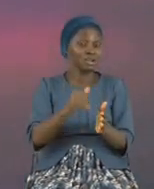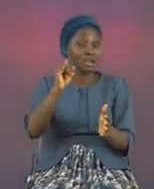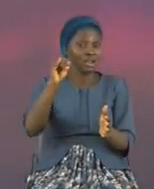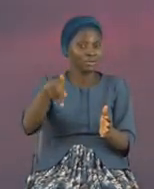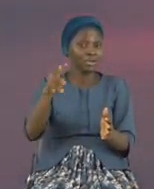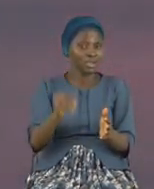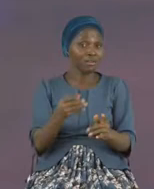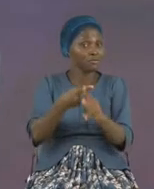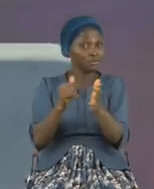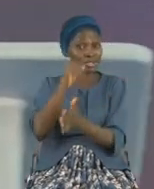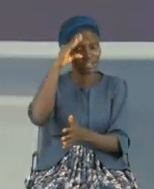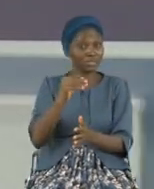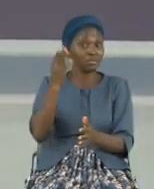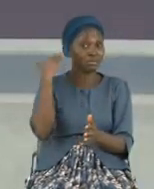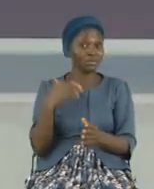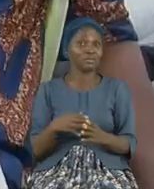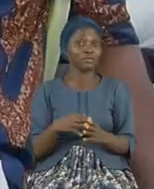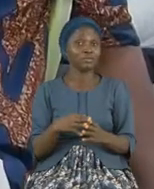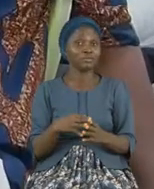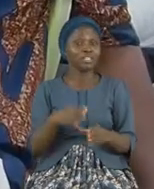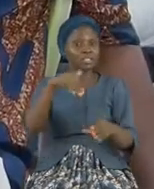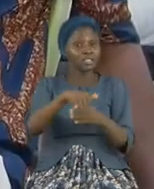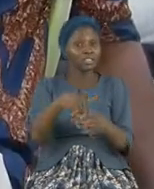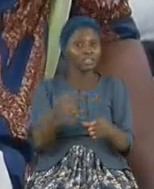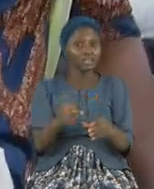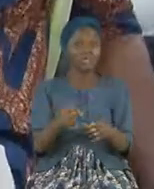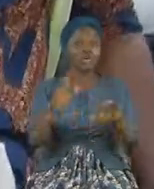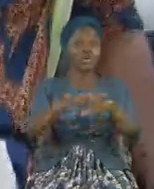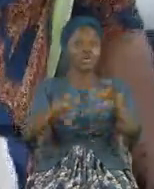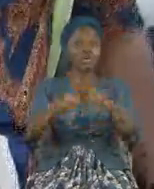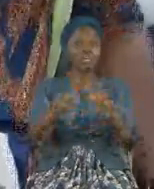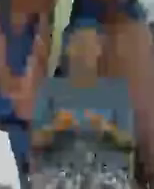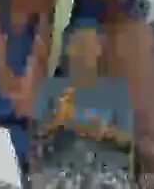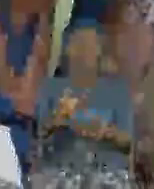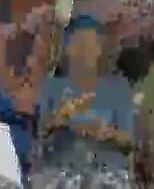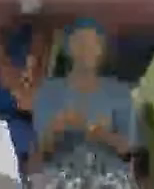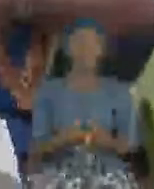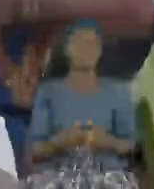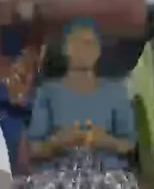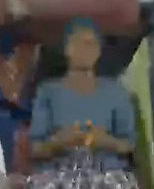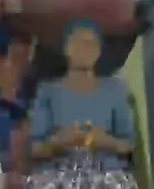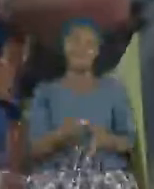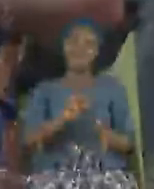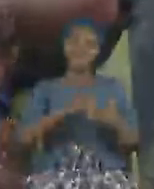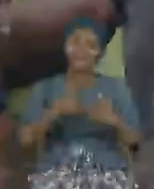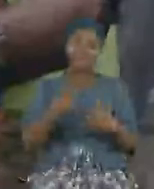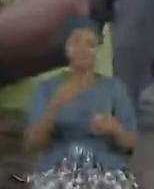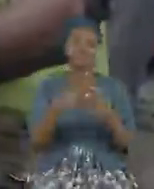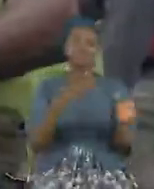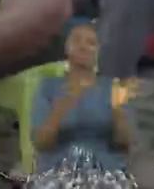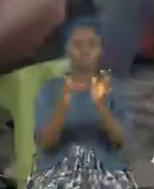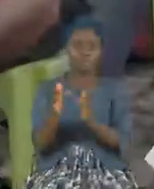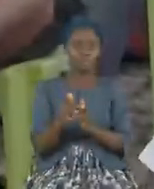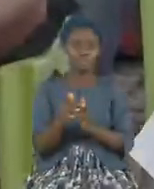of Jesus, I have the name of Jesus. Somebody there today, I have the name